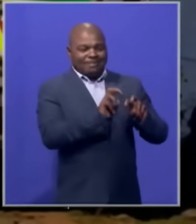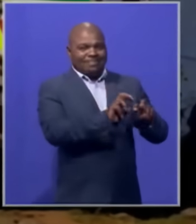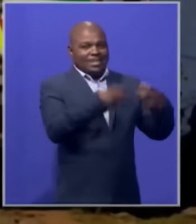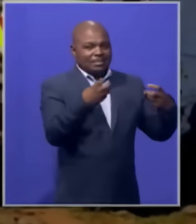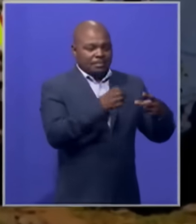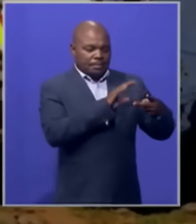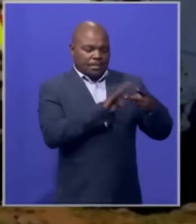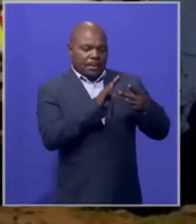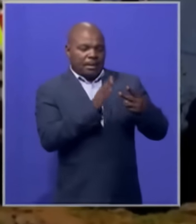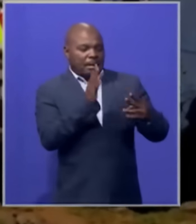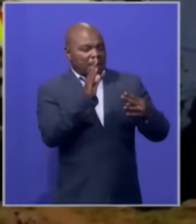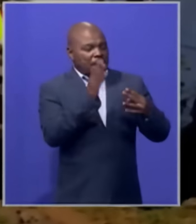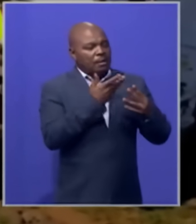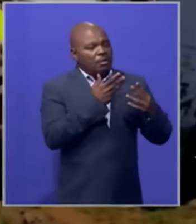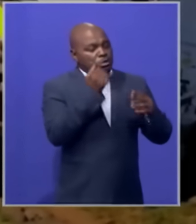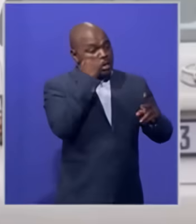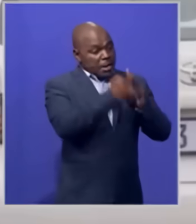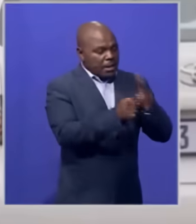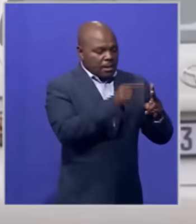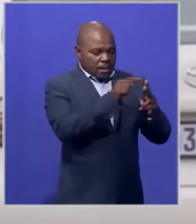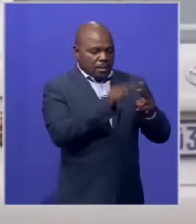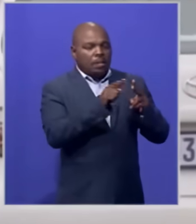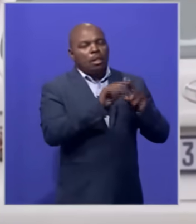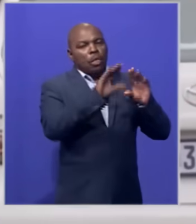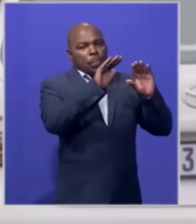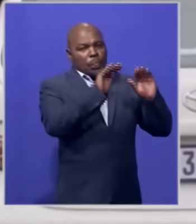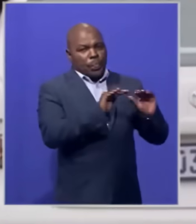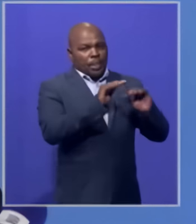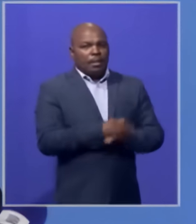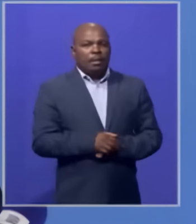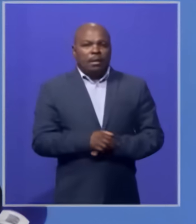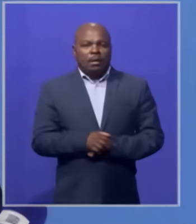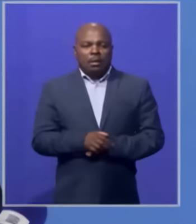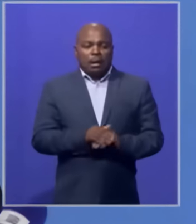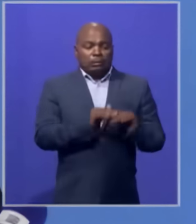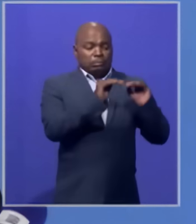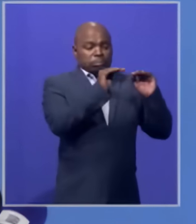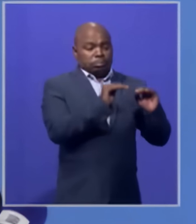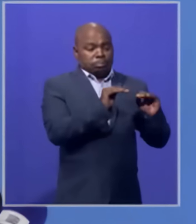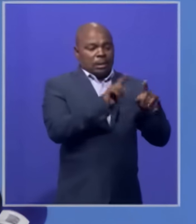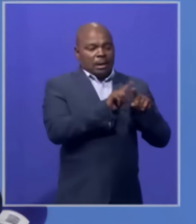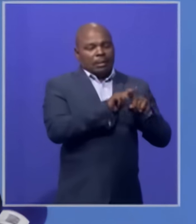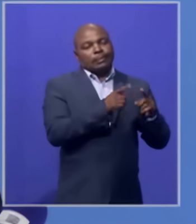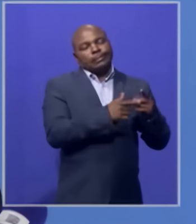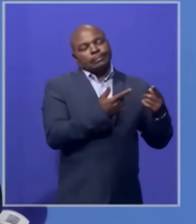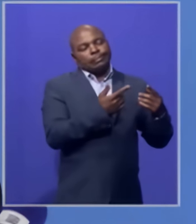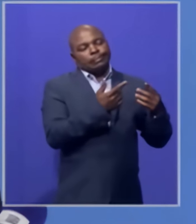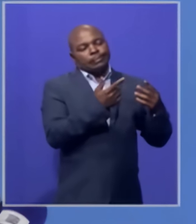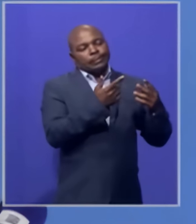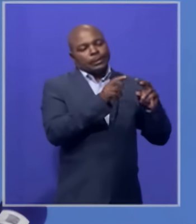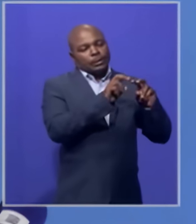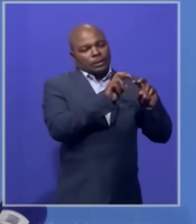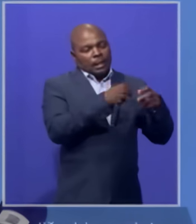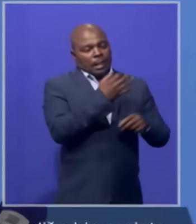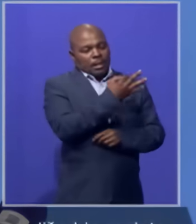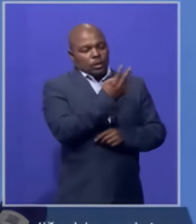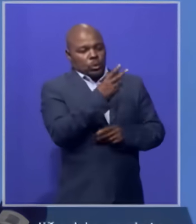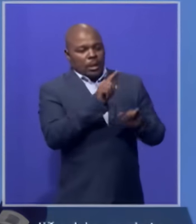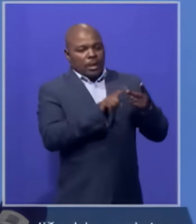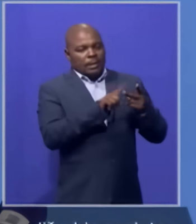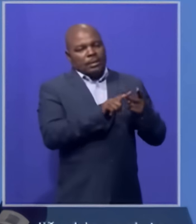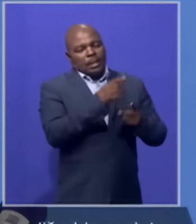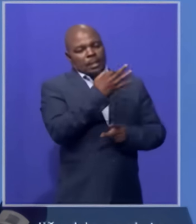go bolaya e fokotšegile. We have recorded decreases in terms of the rapes, 32 counts, 37 counts